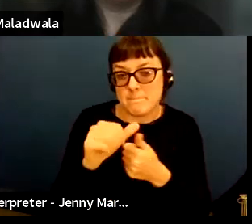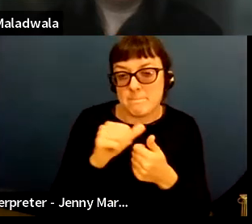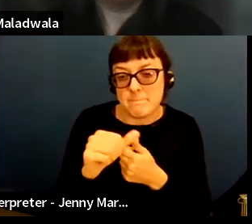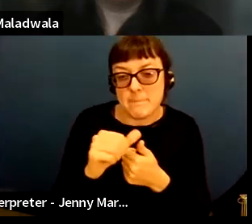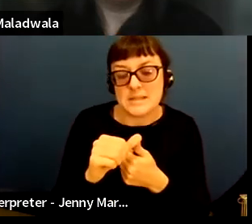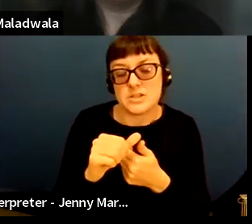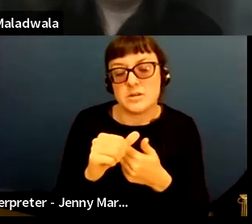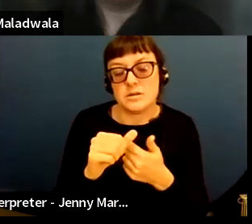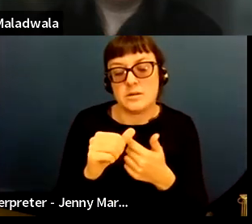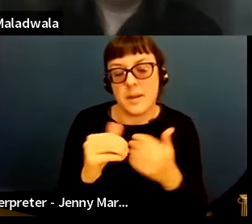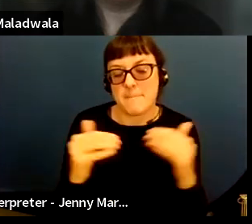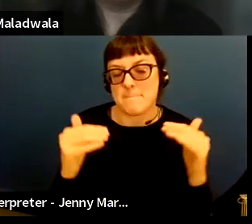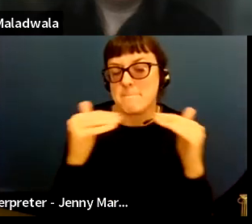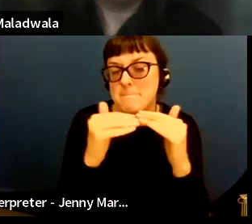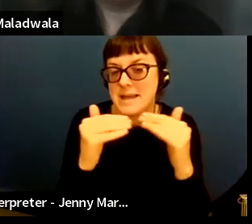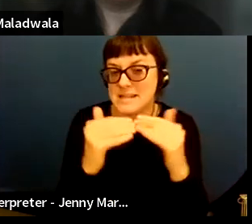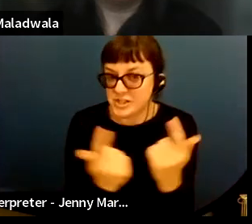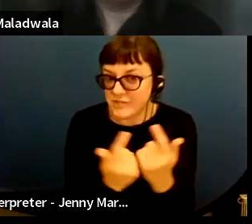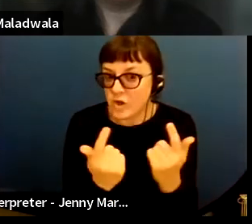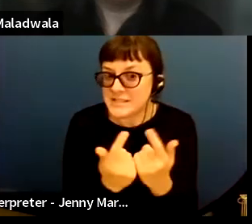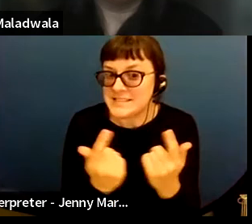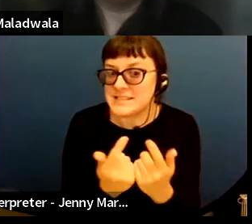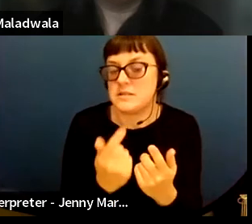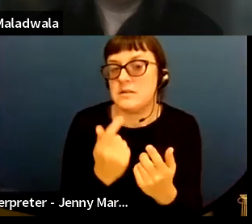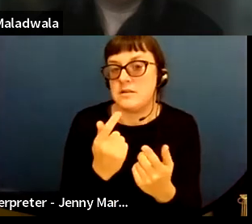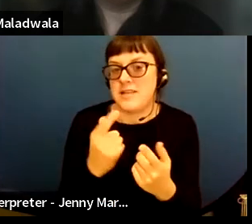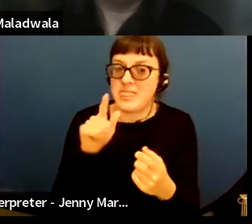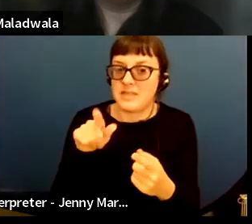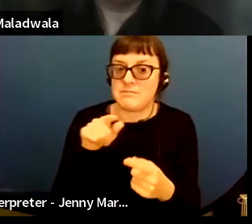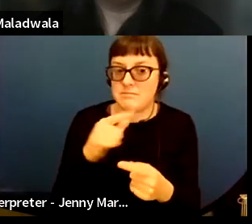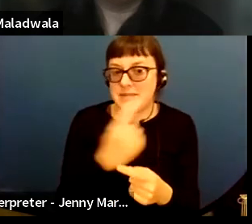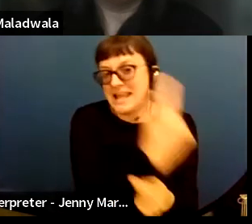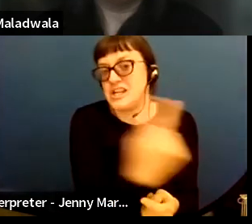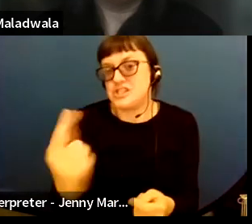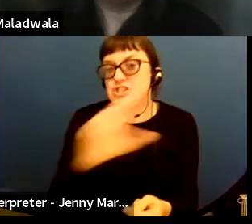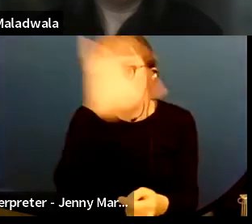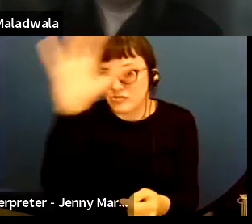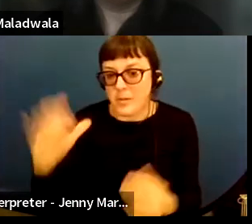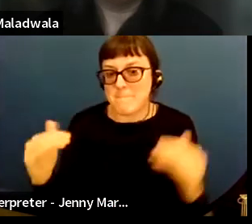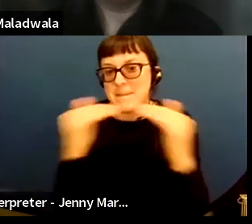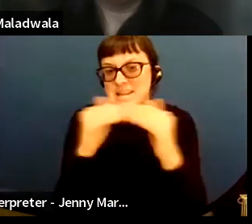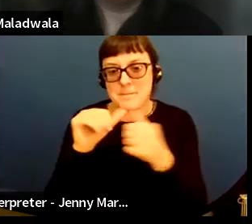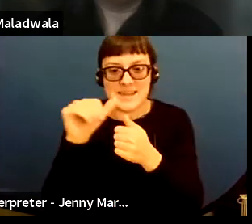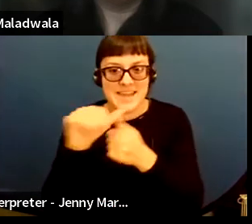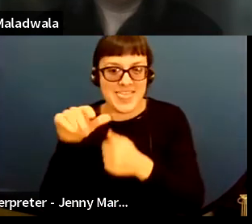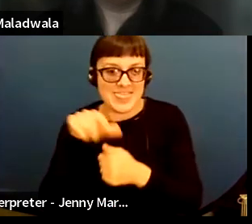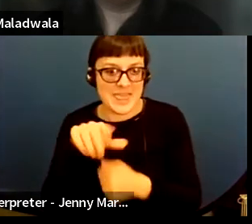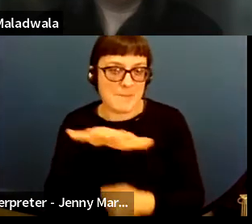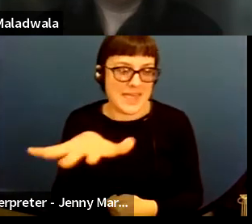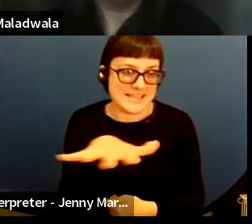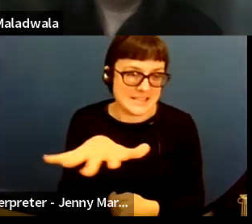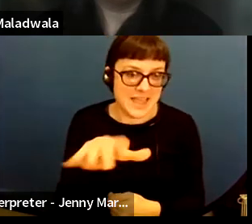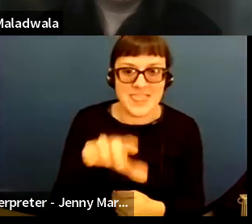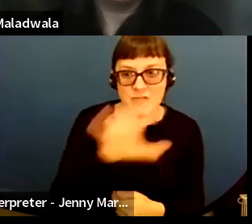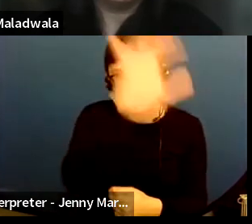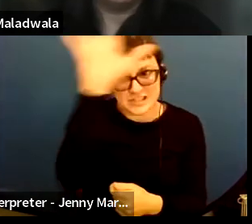usability of devices in the particular countries, right? So they'd be better suited for the region